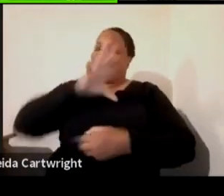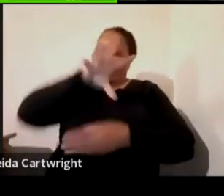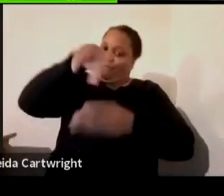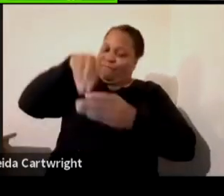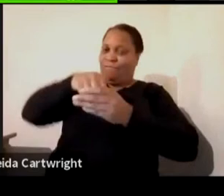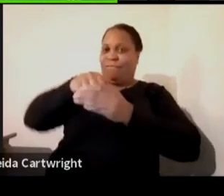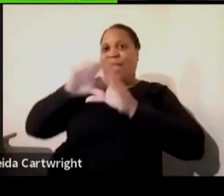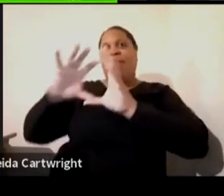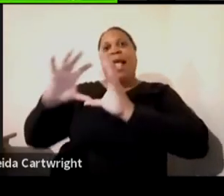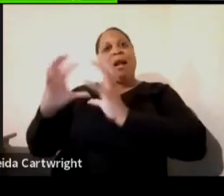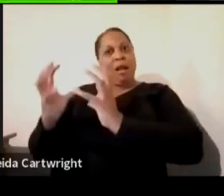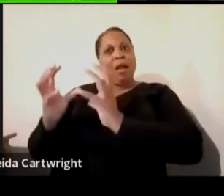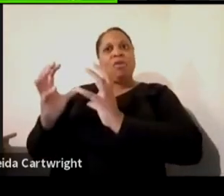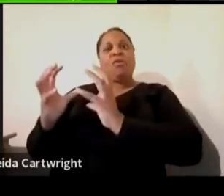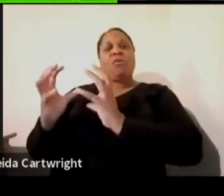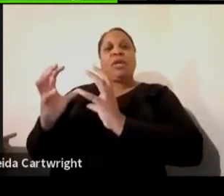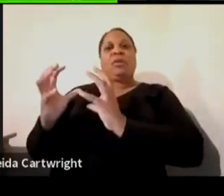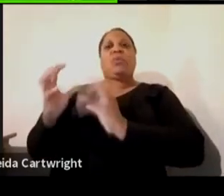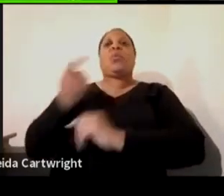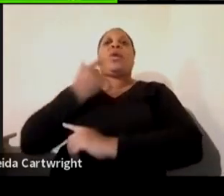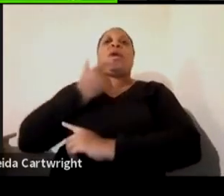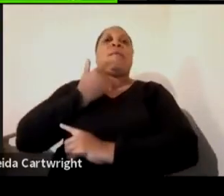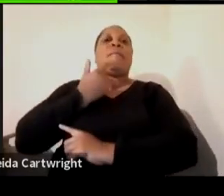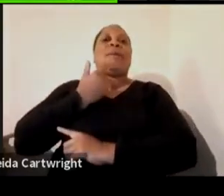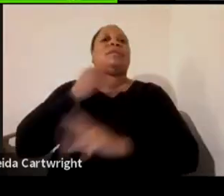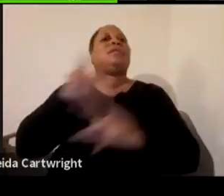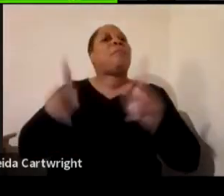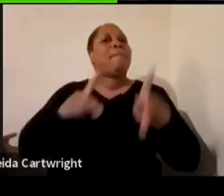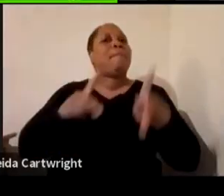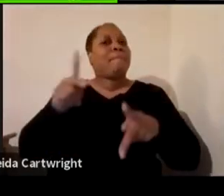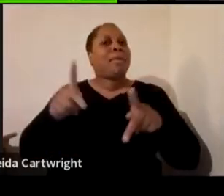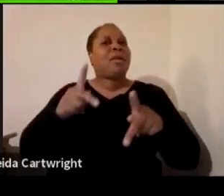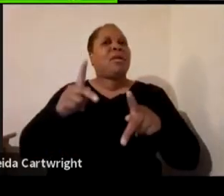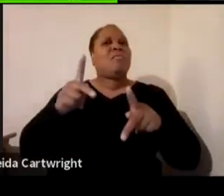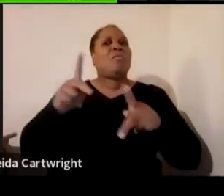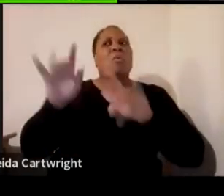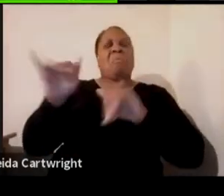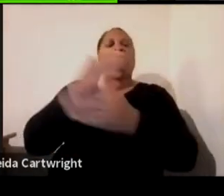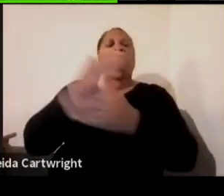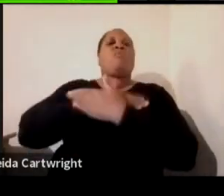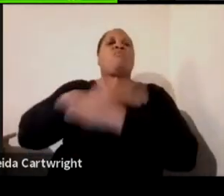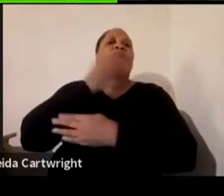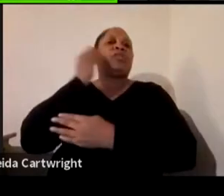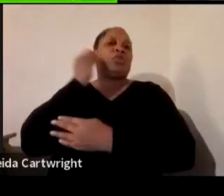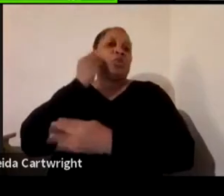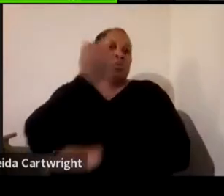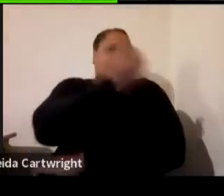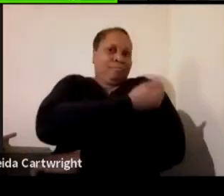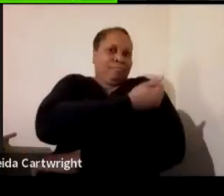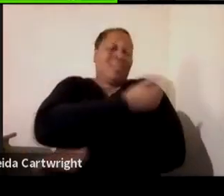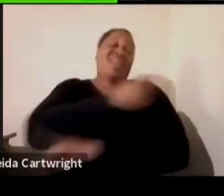We mentioned are the persons who live in rest homes having the vaccine.